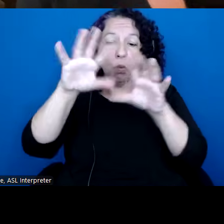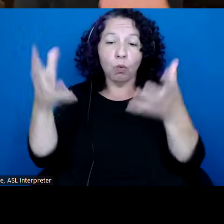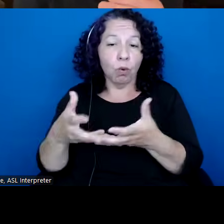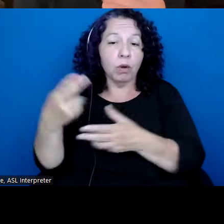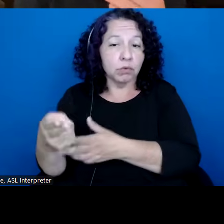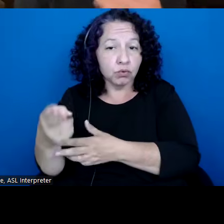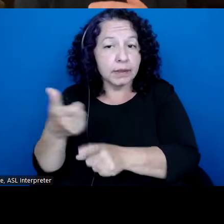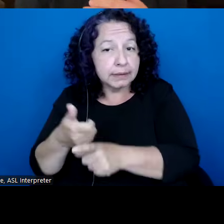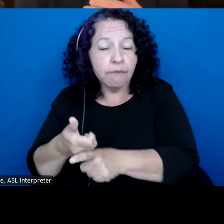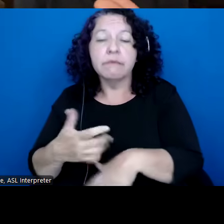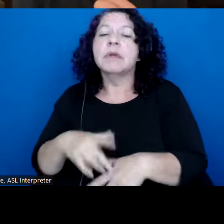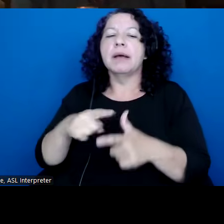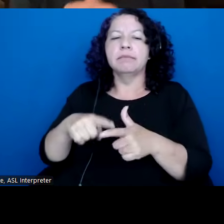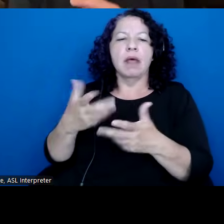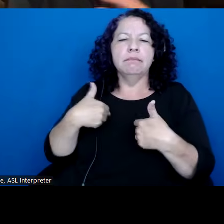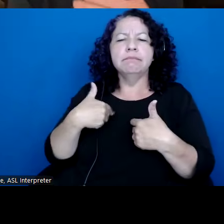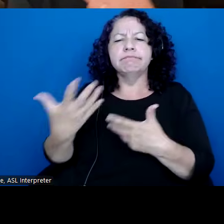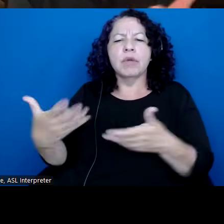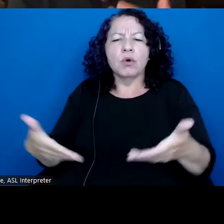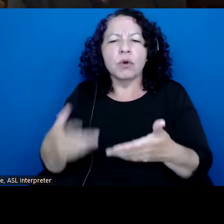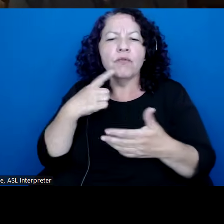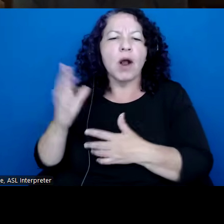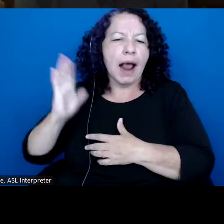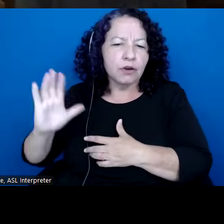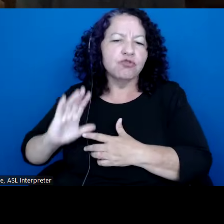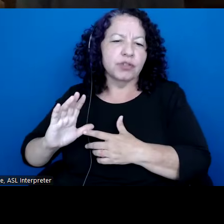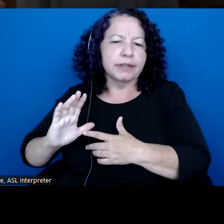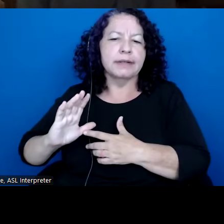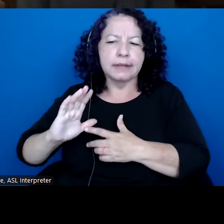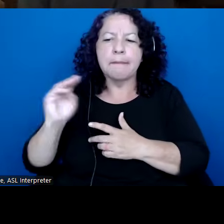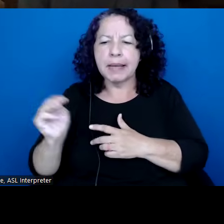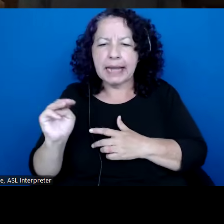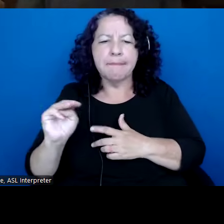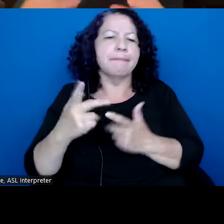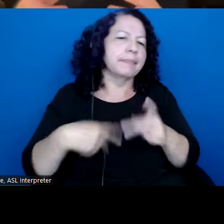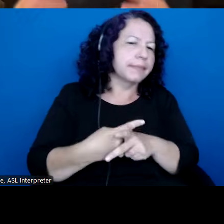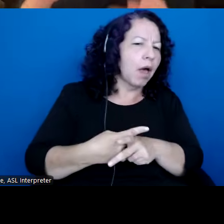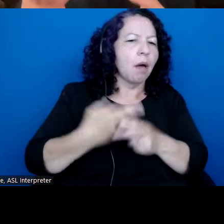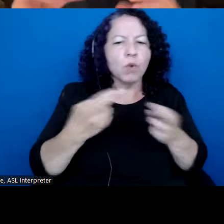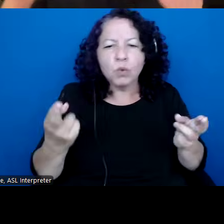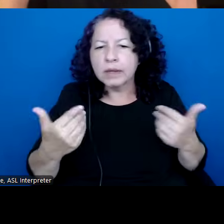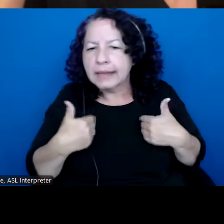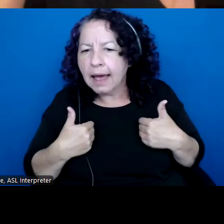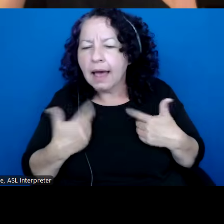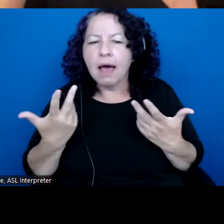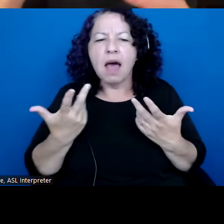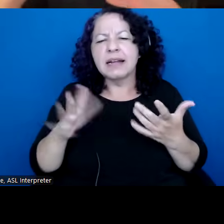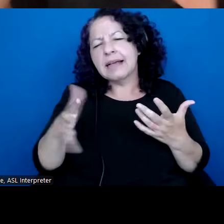and then an introduction to ancient Mesopotamia, the kind of sources we have available, that sort of thing, and some sort of